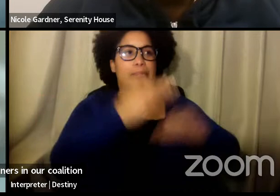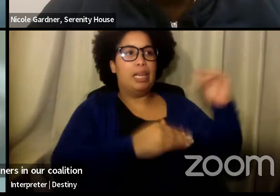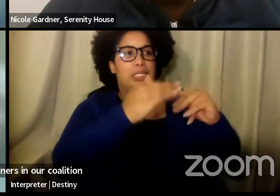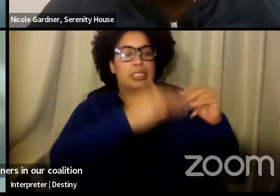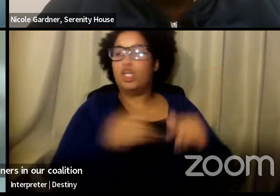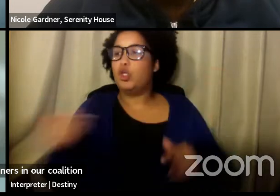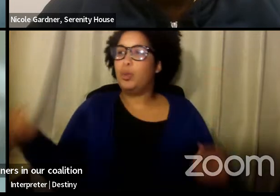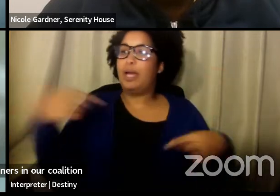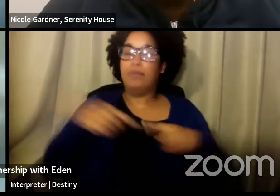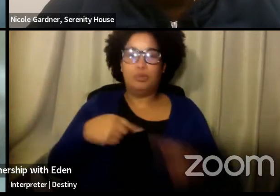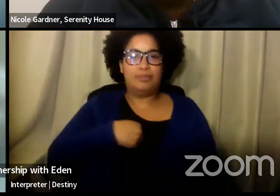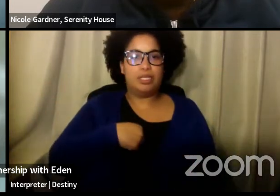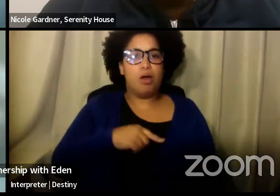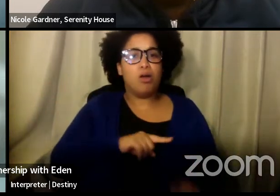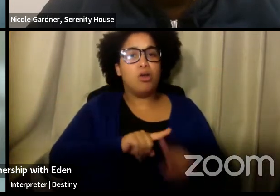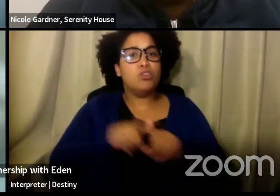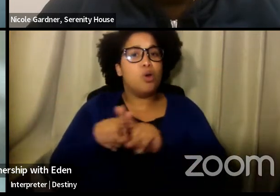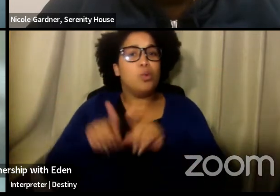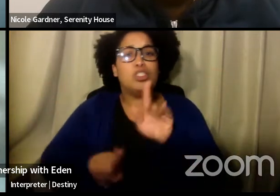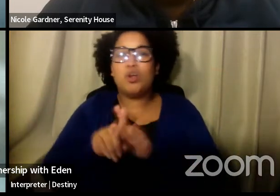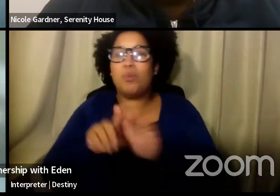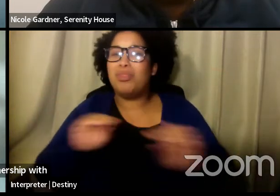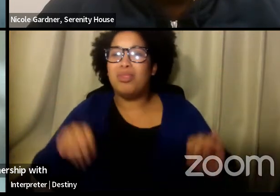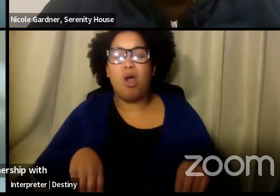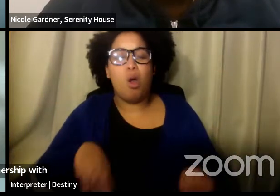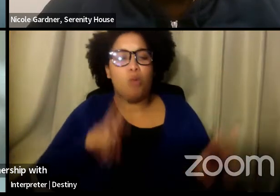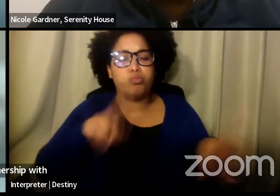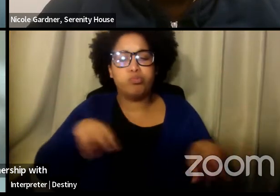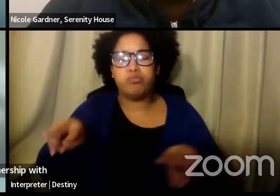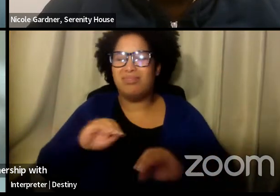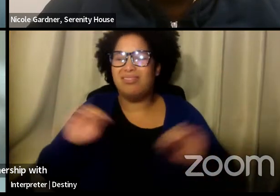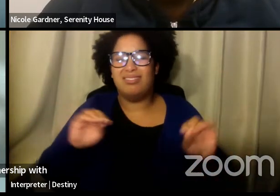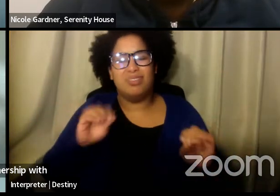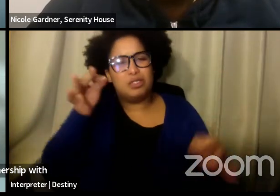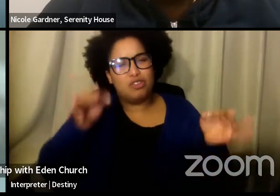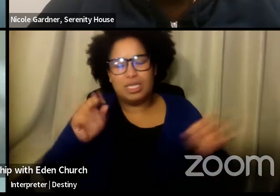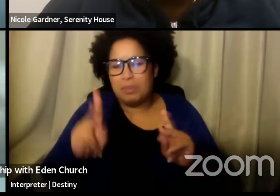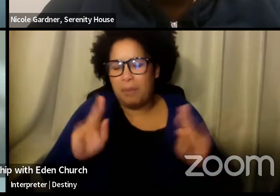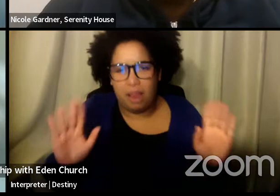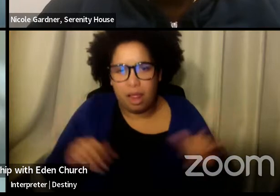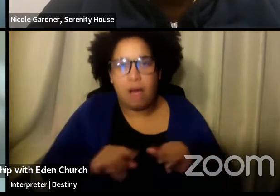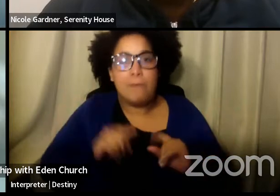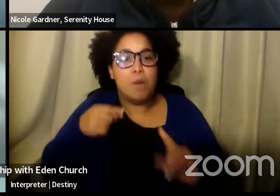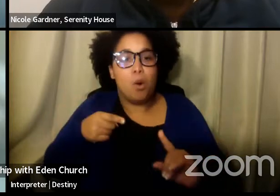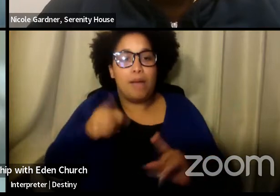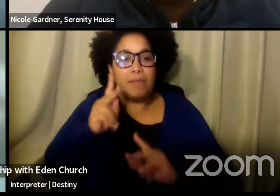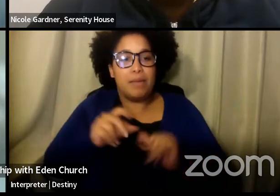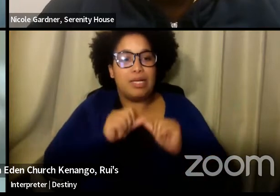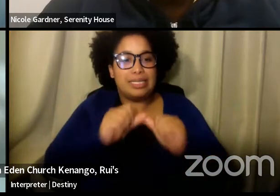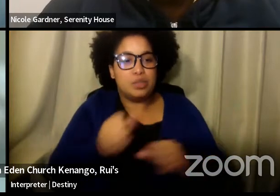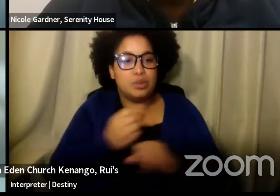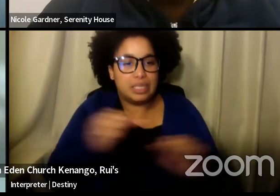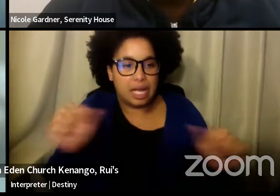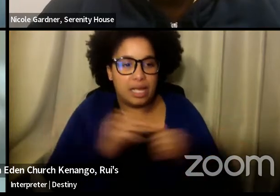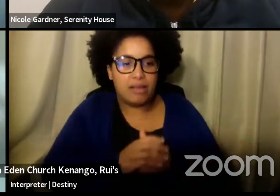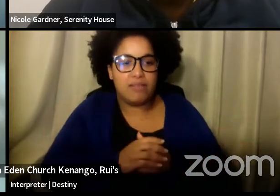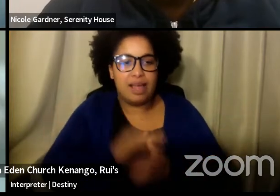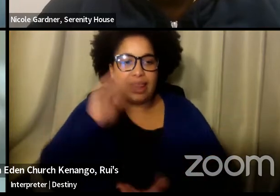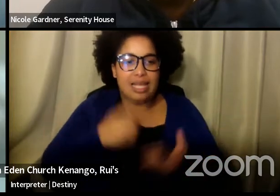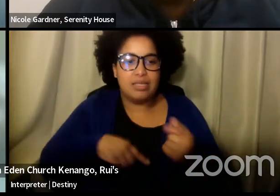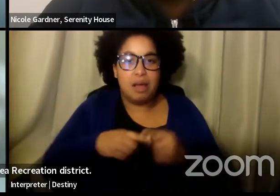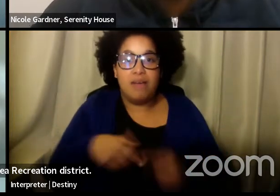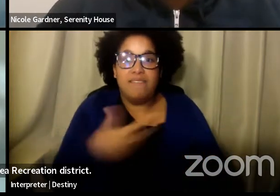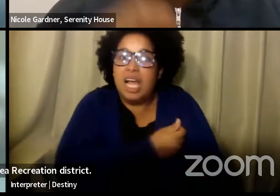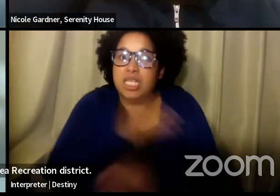then we also show up with no judgment. So we're really about helping people stay safe, less about just the